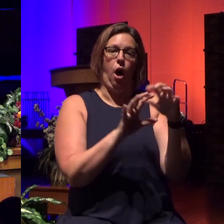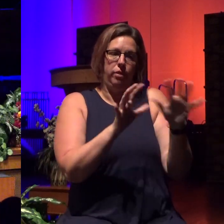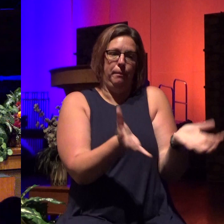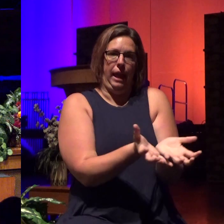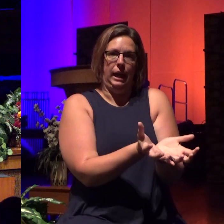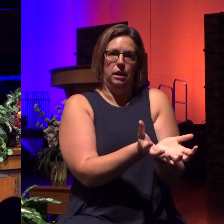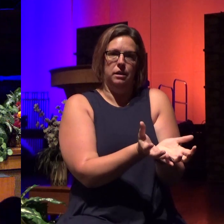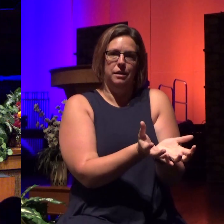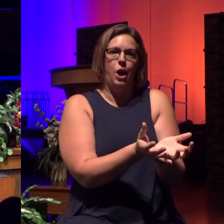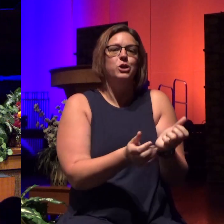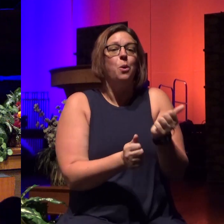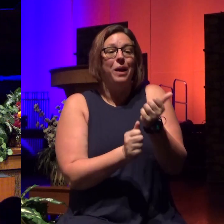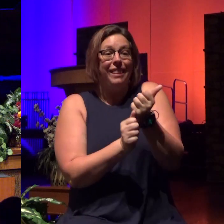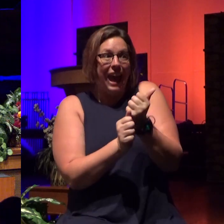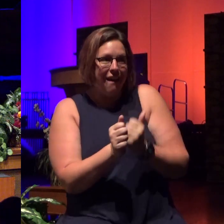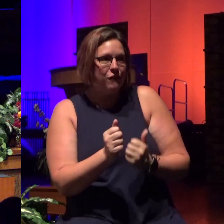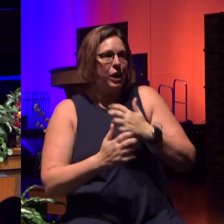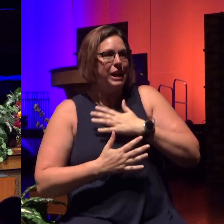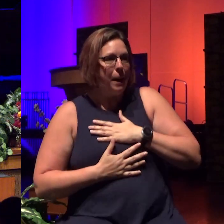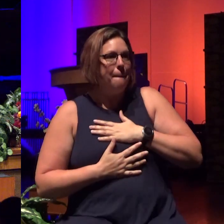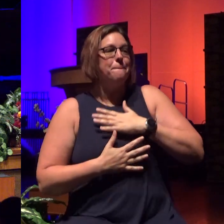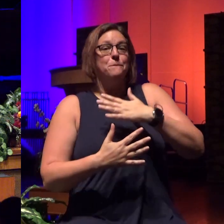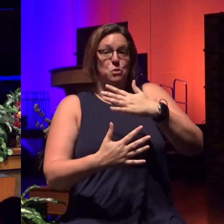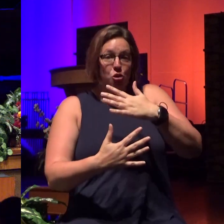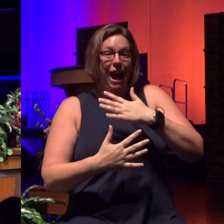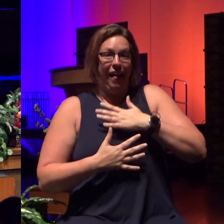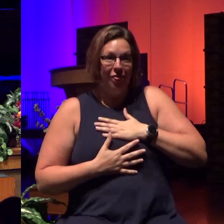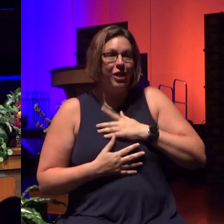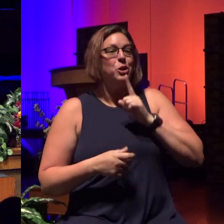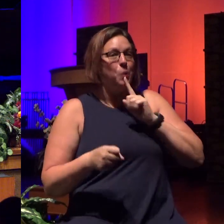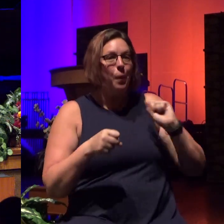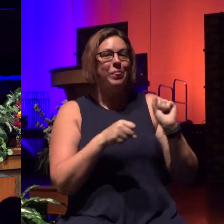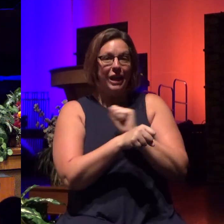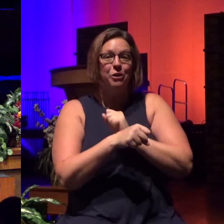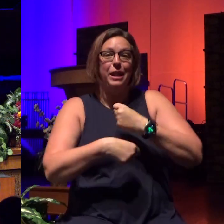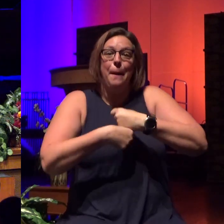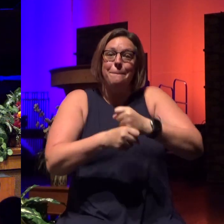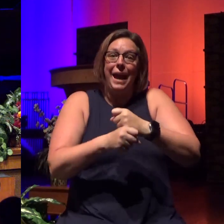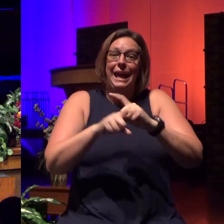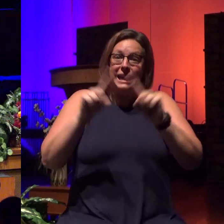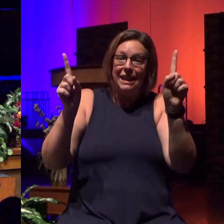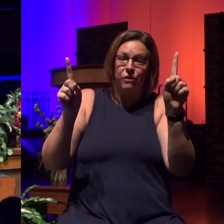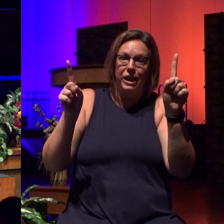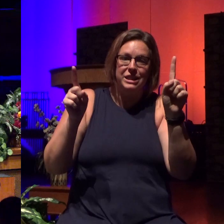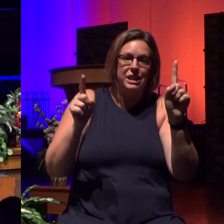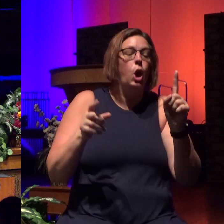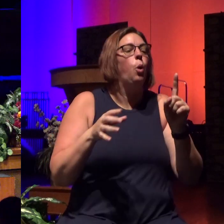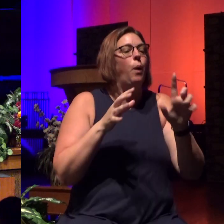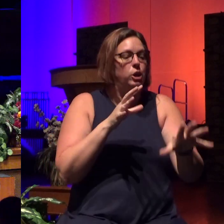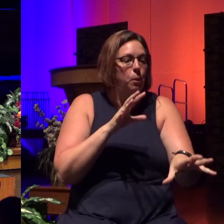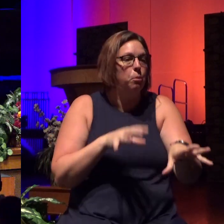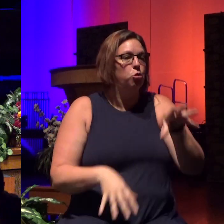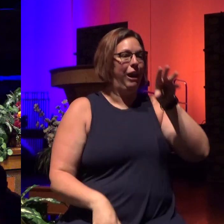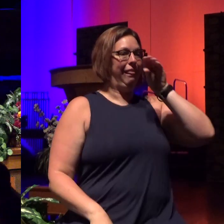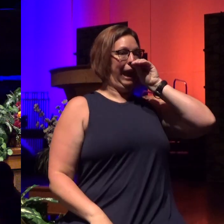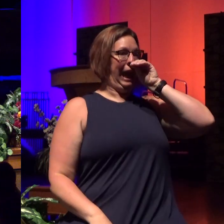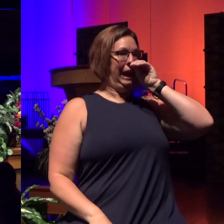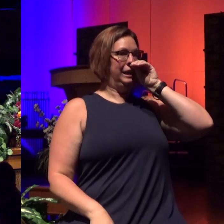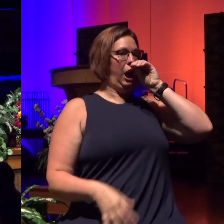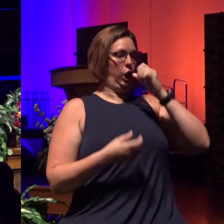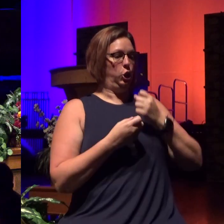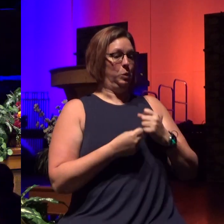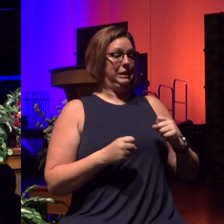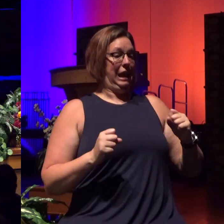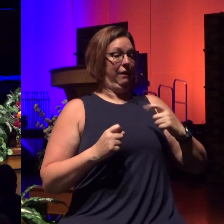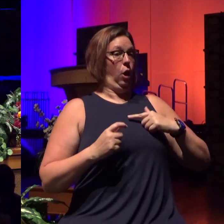literally make a difference. We breathe in and say yes to life, and we breathe out and we water a plant, right? And